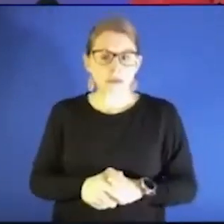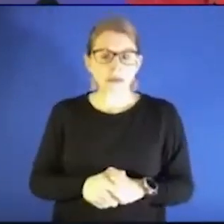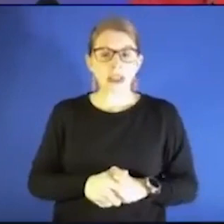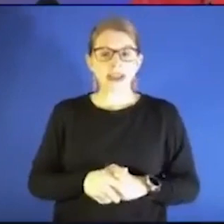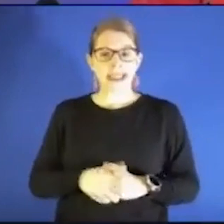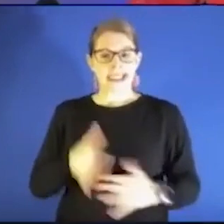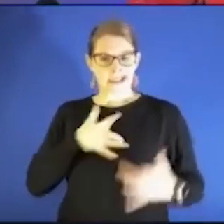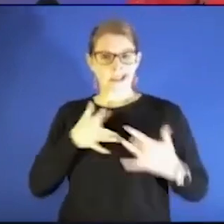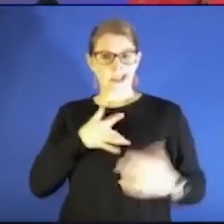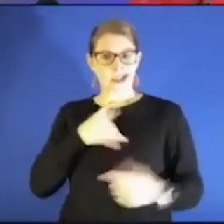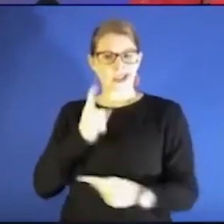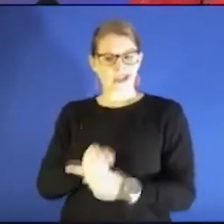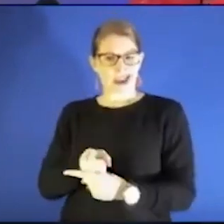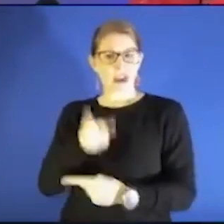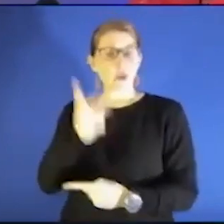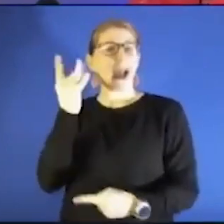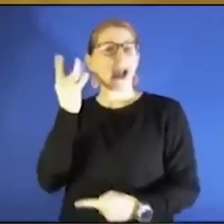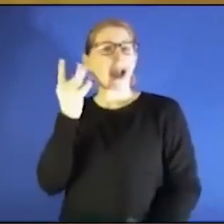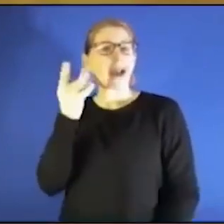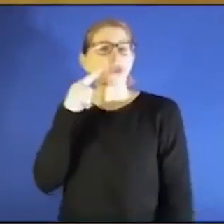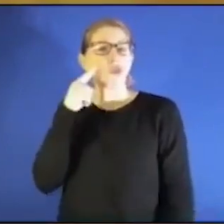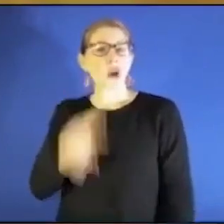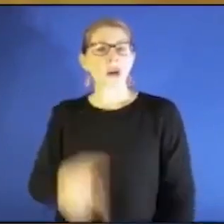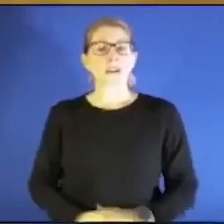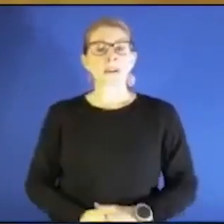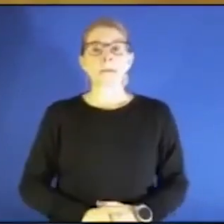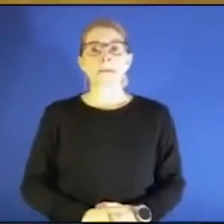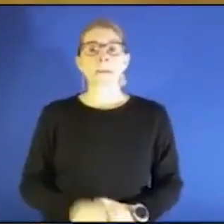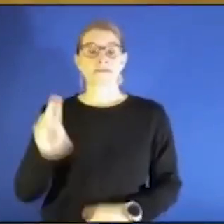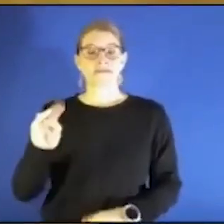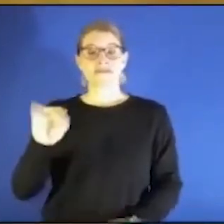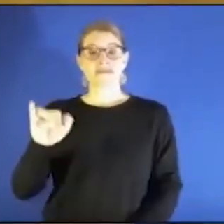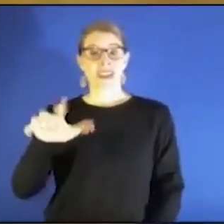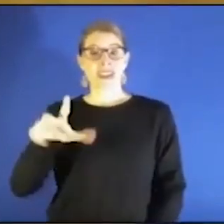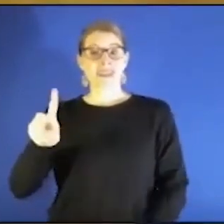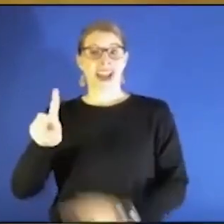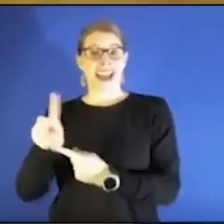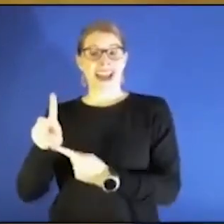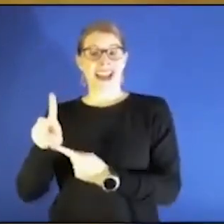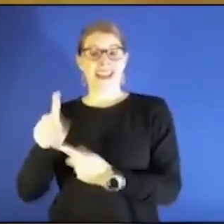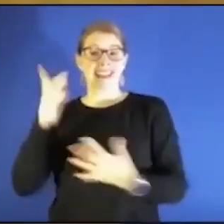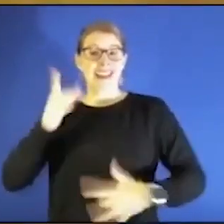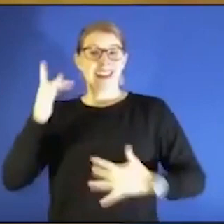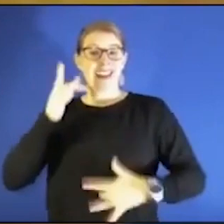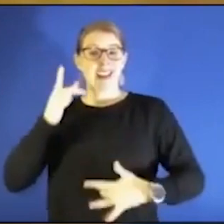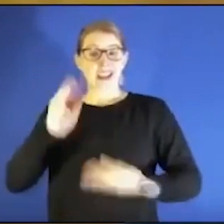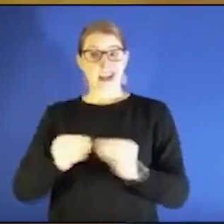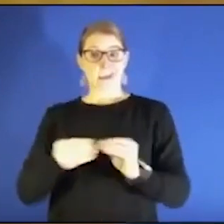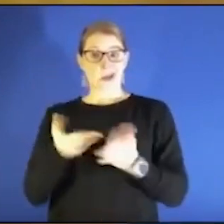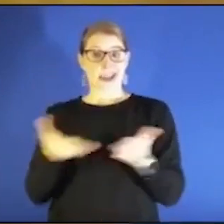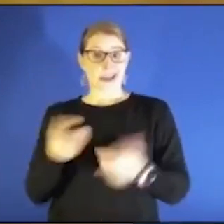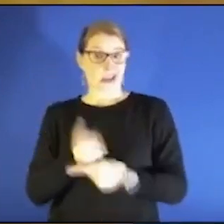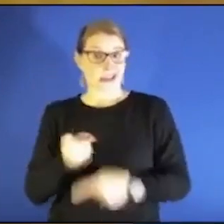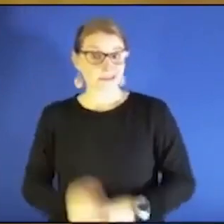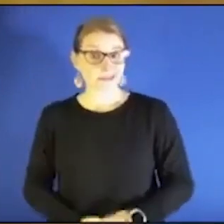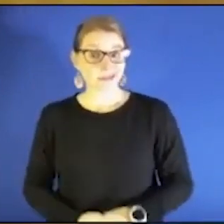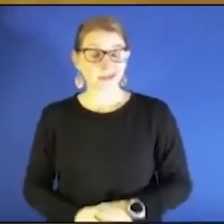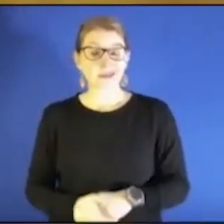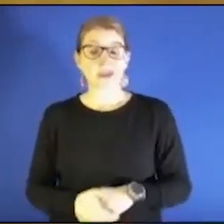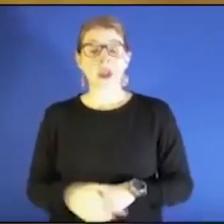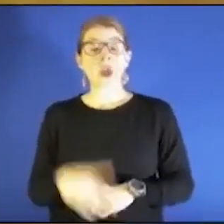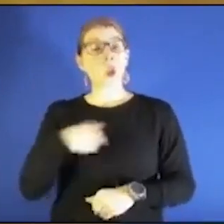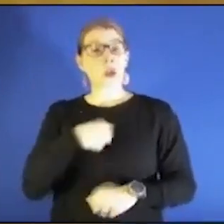Why? Well, the thing about a mild illness is that it's a numbers thing, right? So, we can say